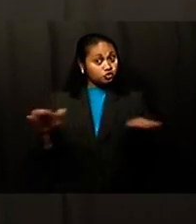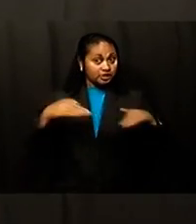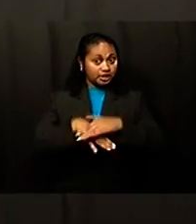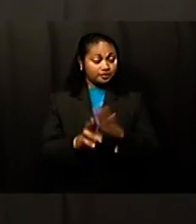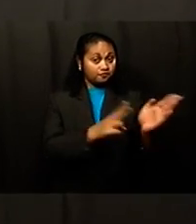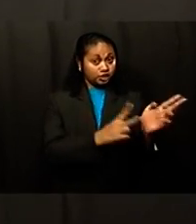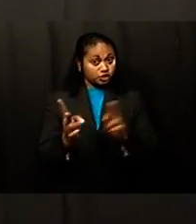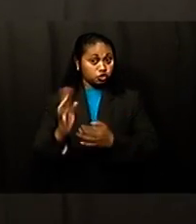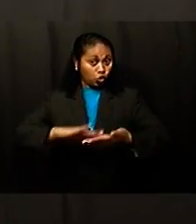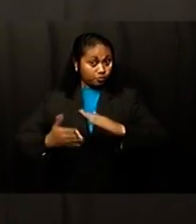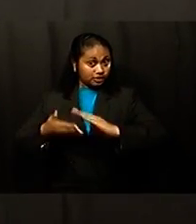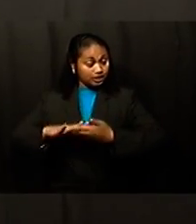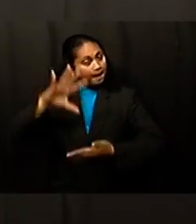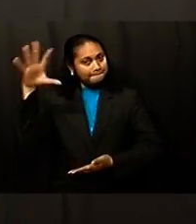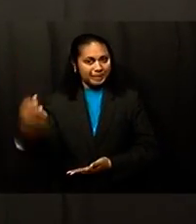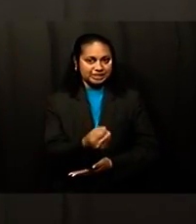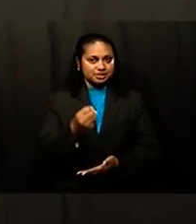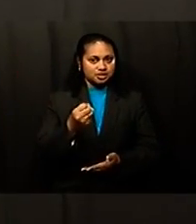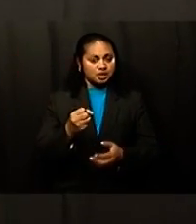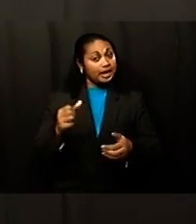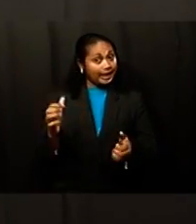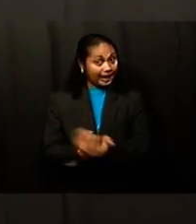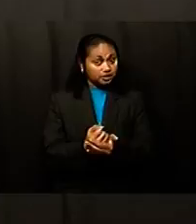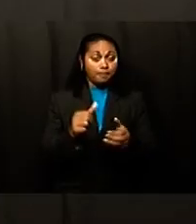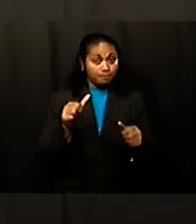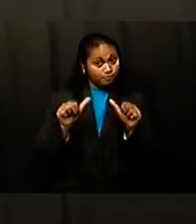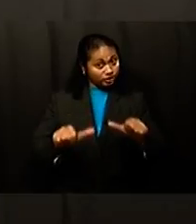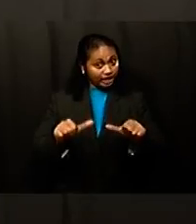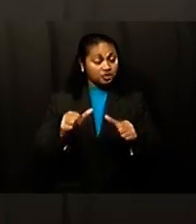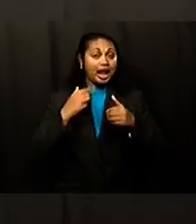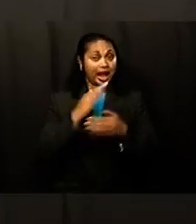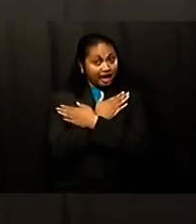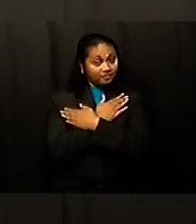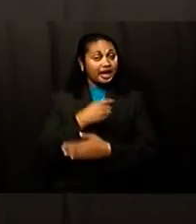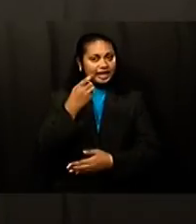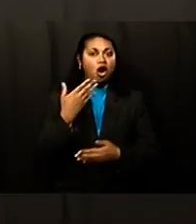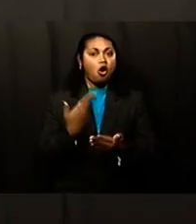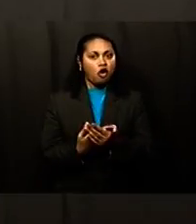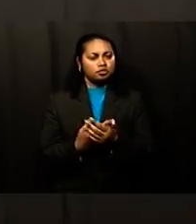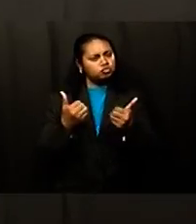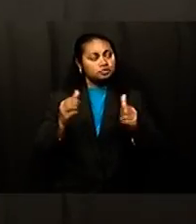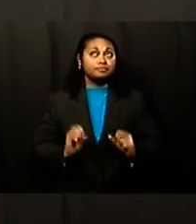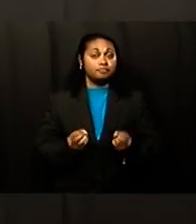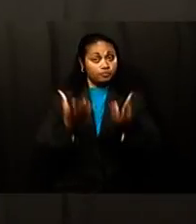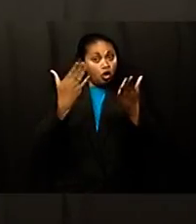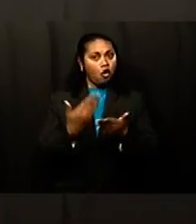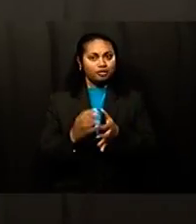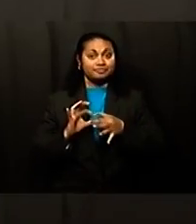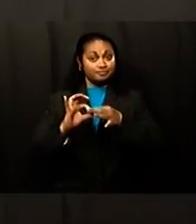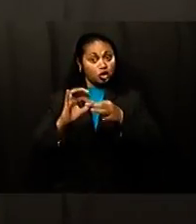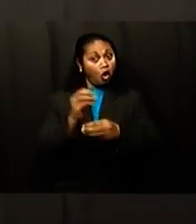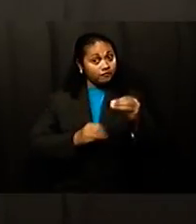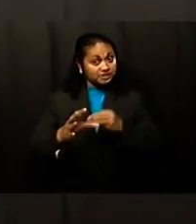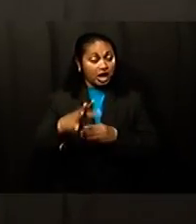Children in rural and village communities can expect better protection, love and care thanks to the firm commitment by government liaison